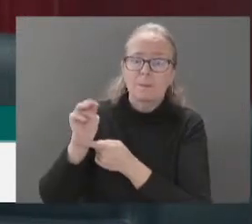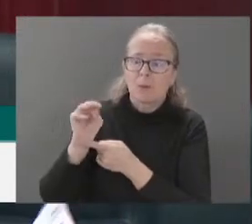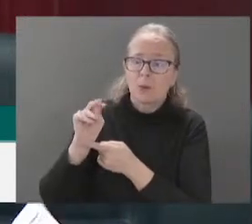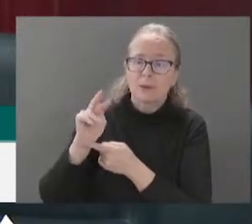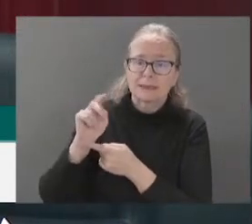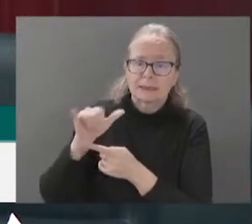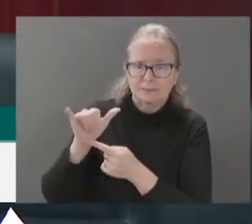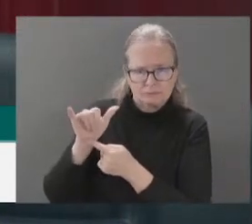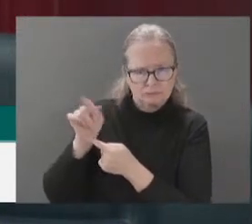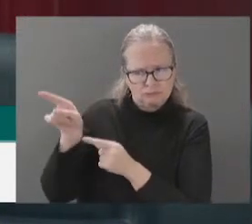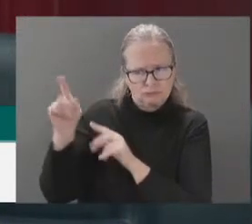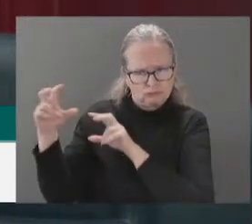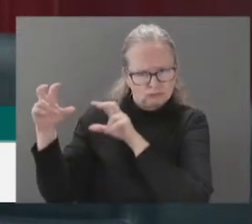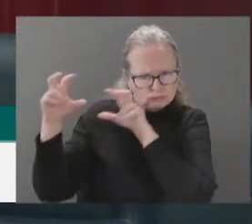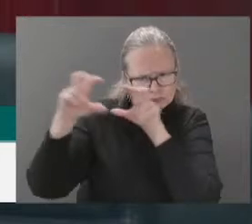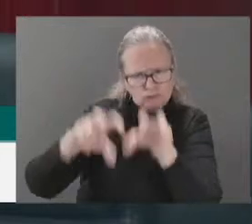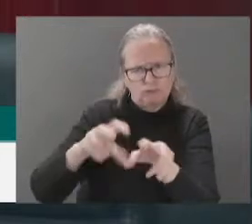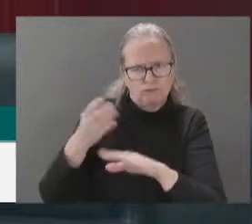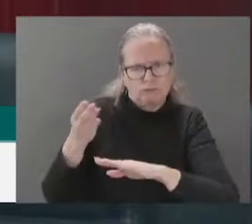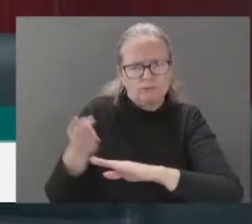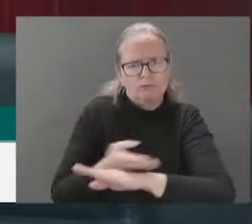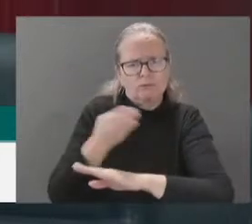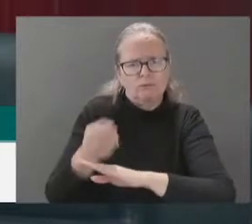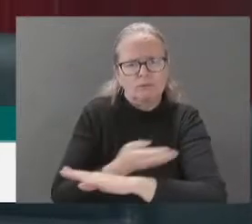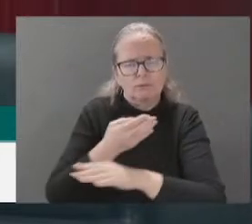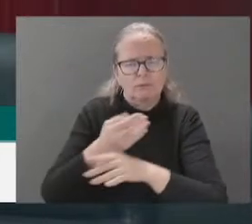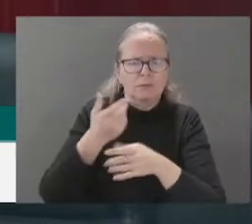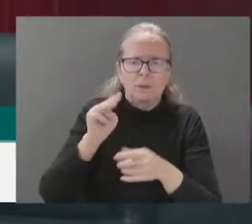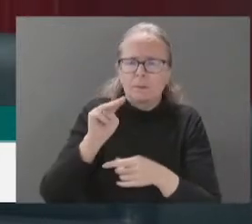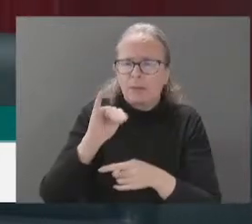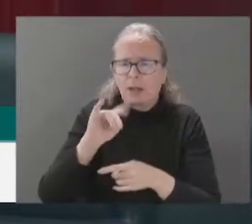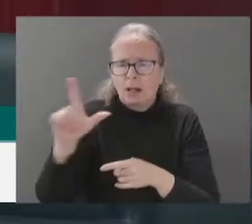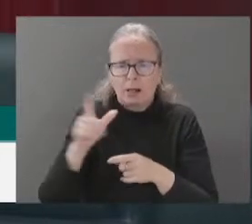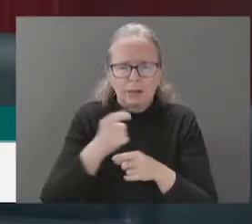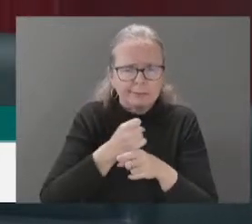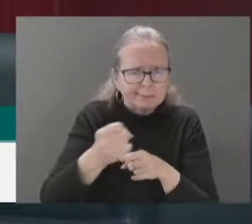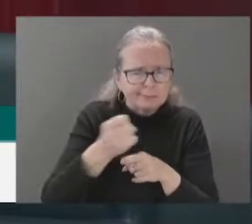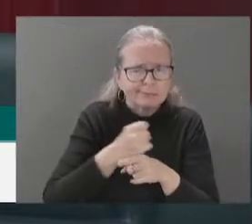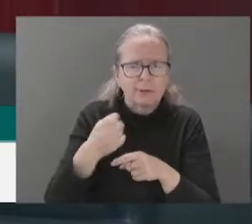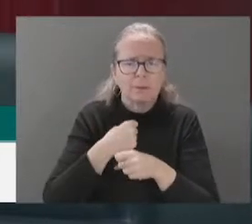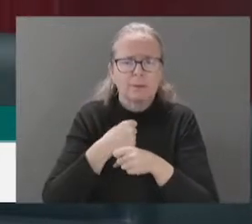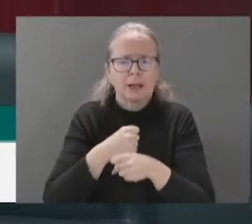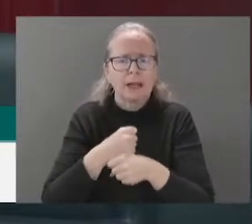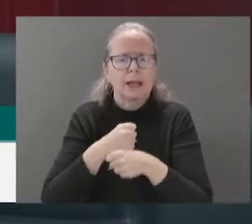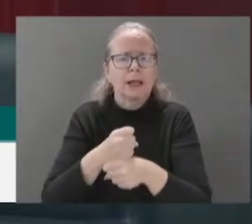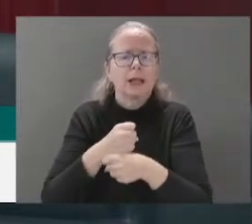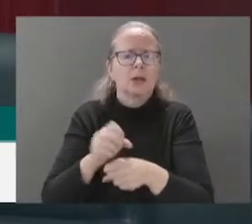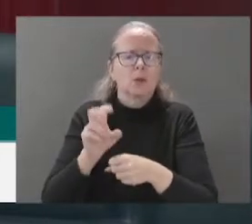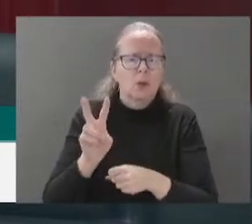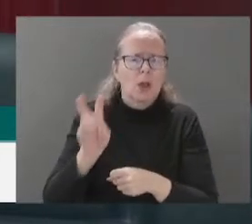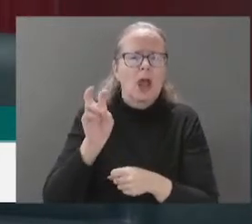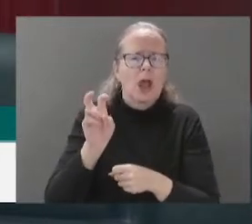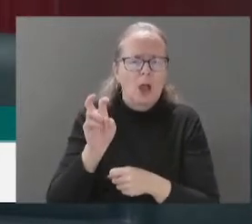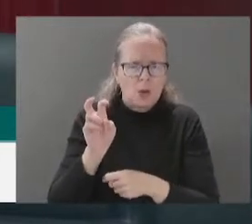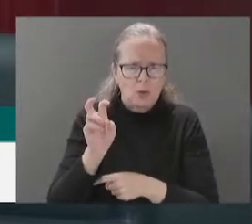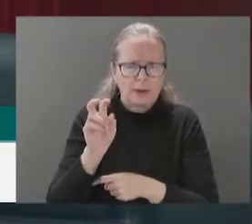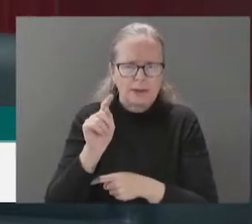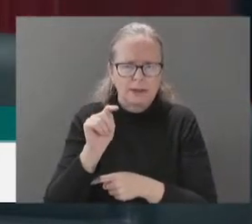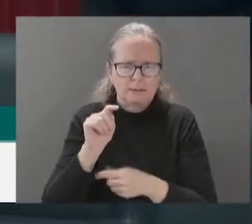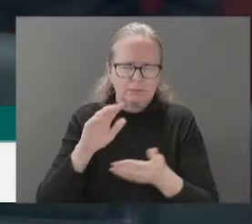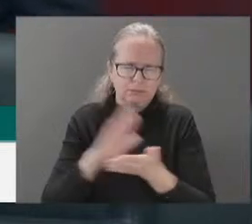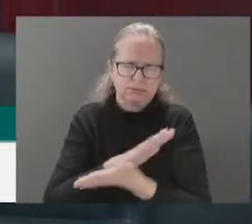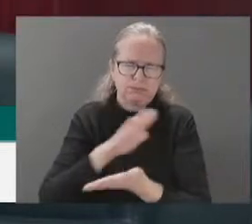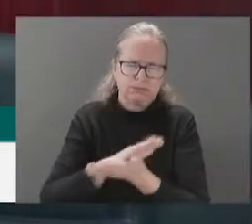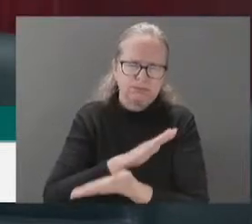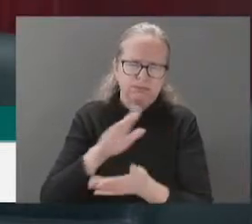expand the mil to produce 200,000 metric tons of craft paper for sustainable packaging Solutions fully integrating M's paper bag